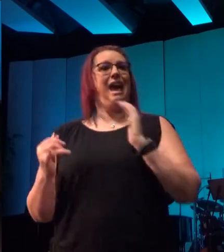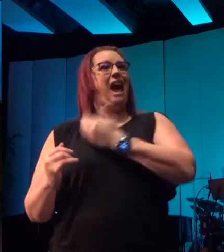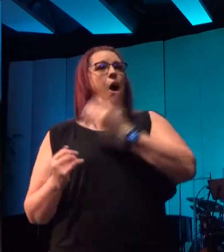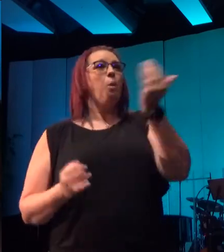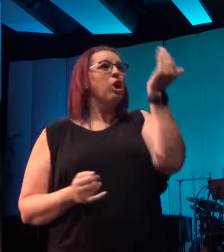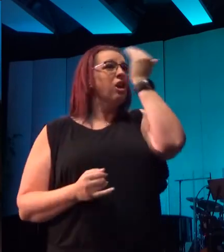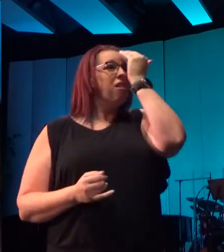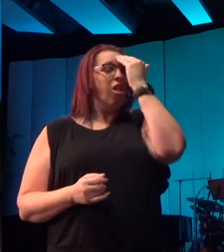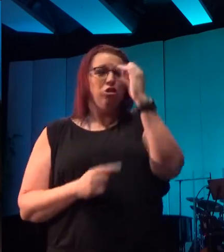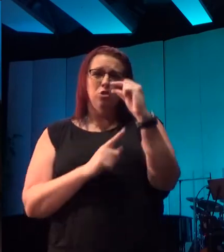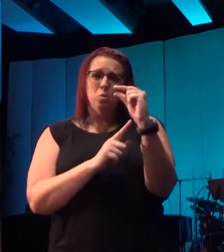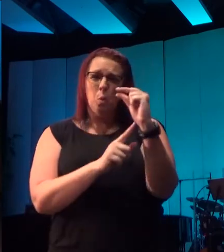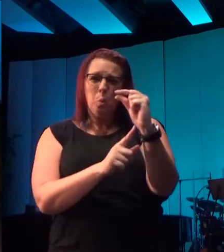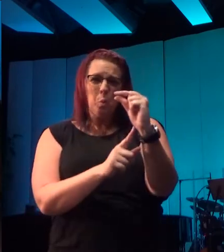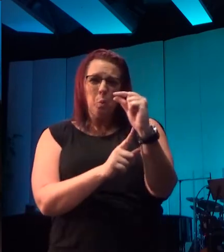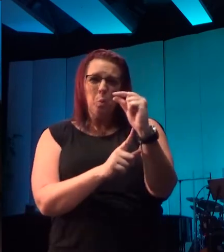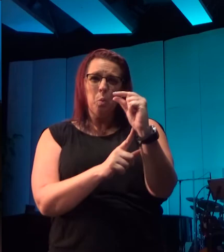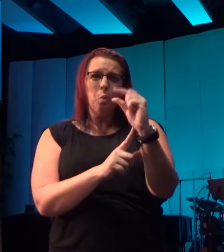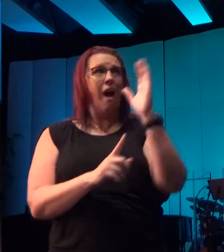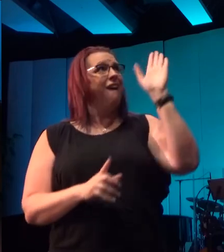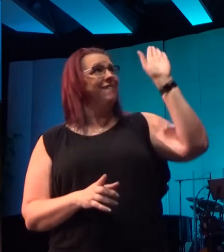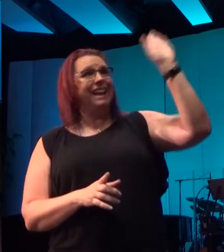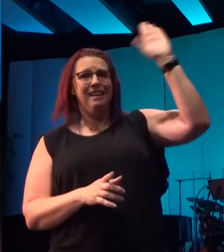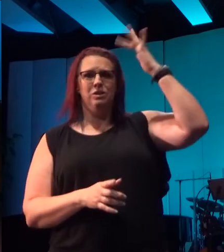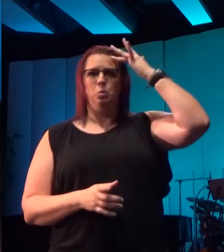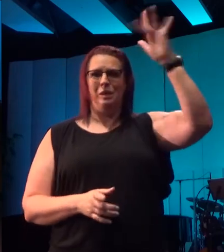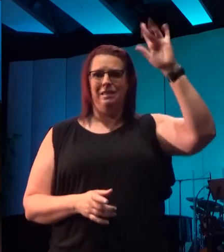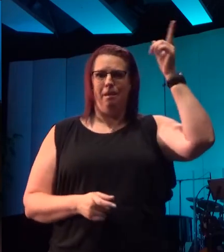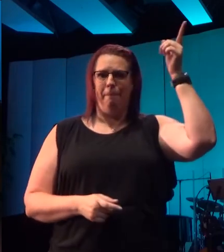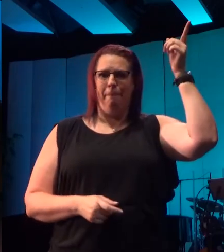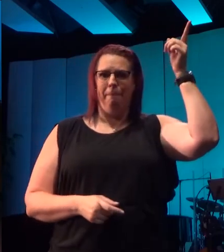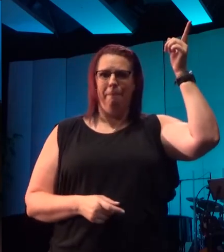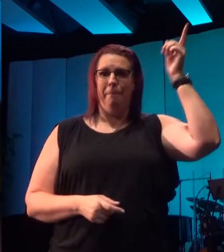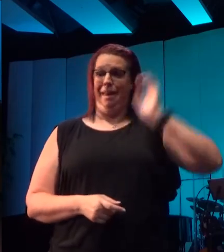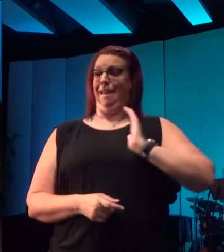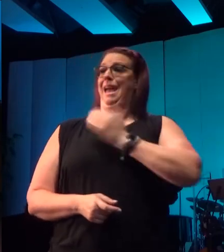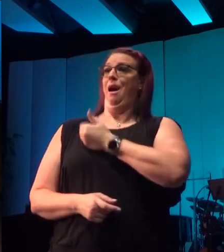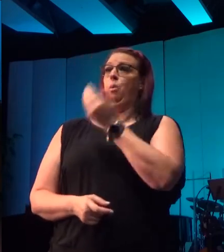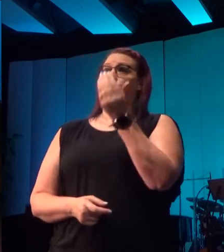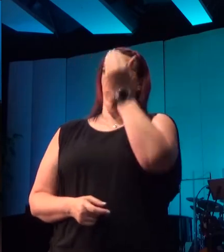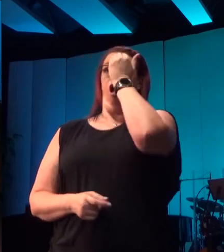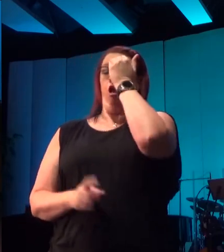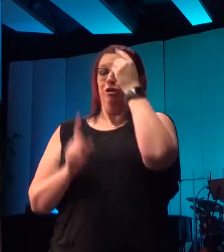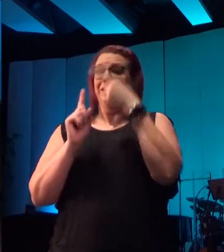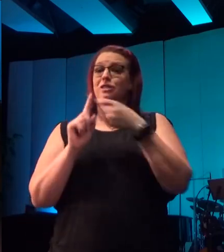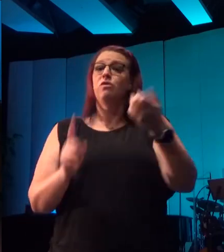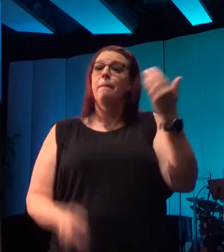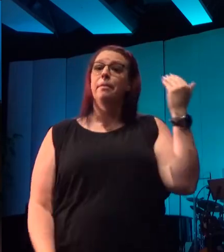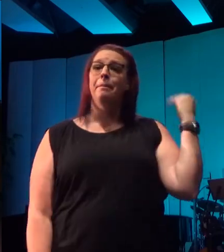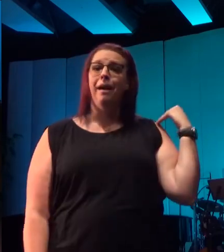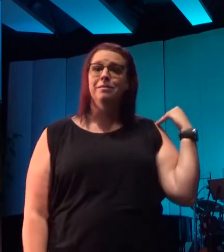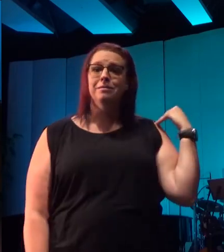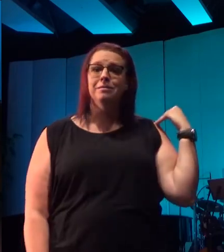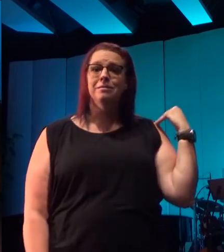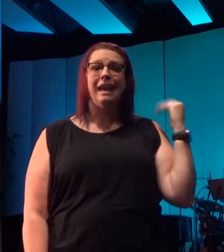is a speck of the divine wisdom. And all our knowledge is from the past. And the divine wisdom is ready to